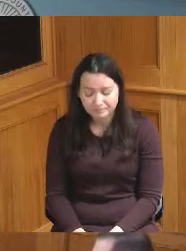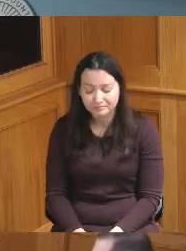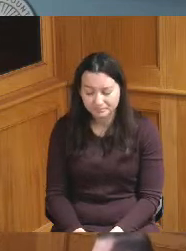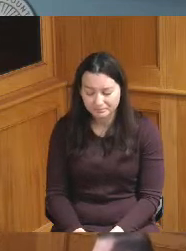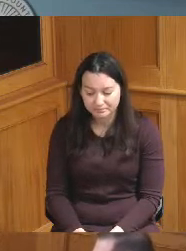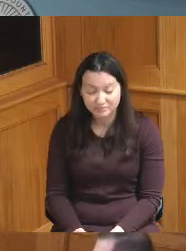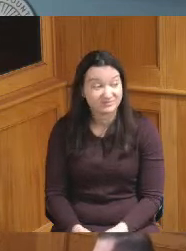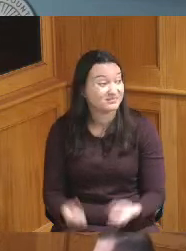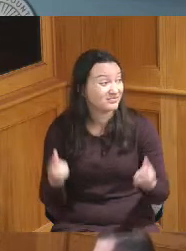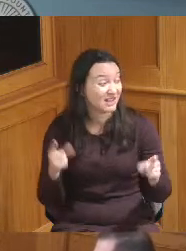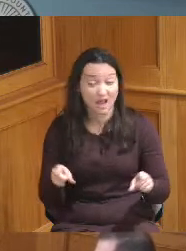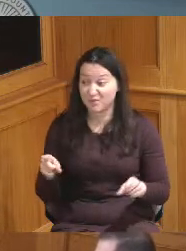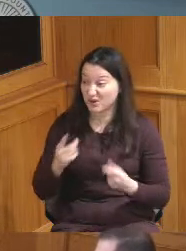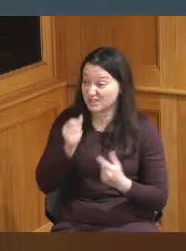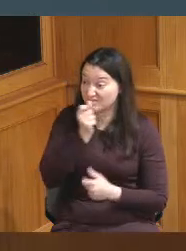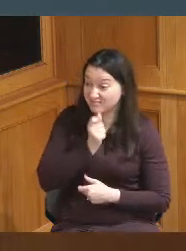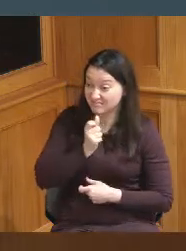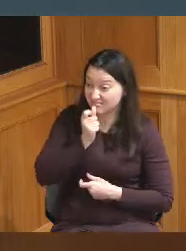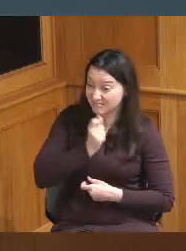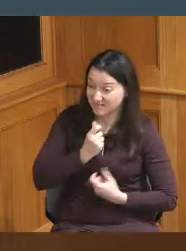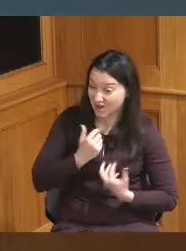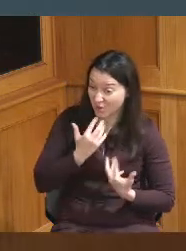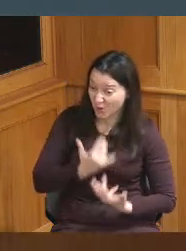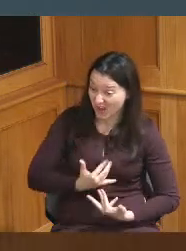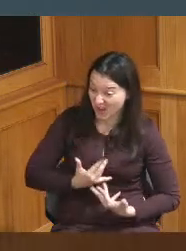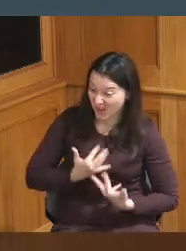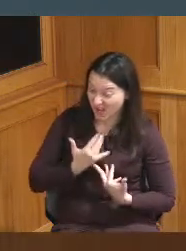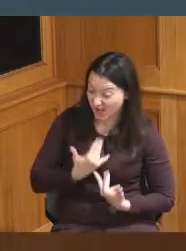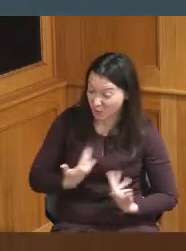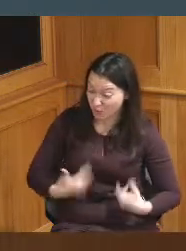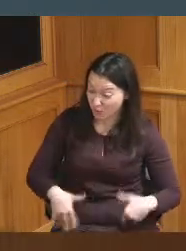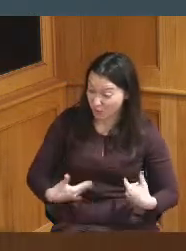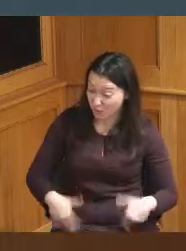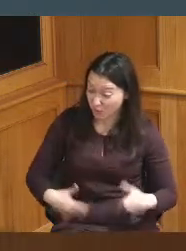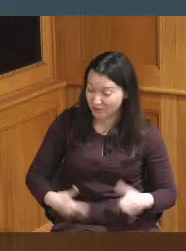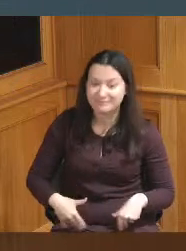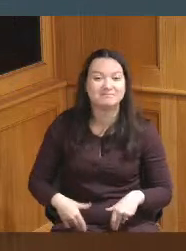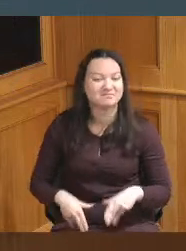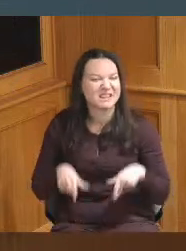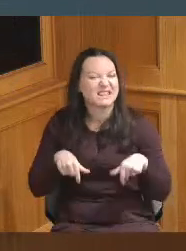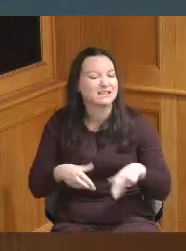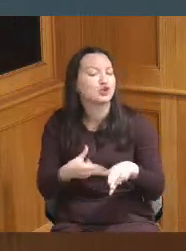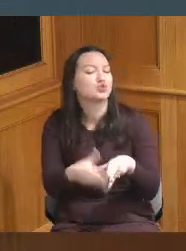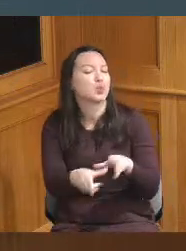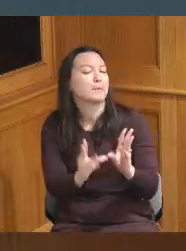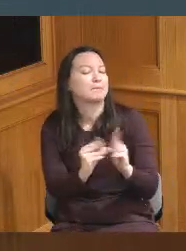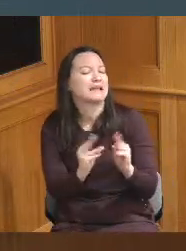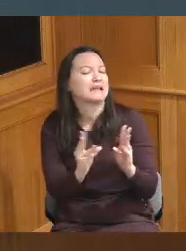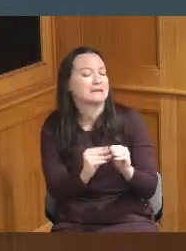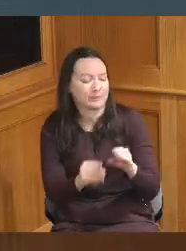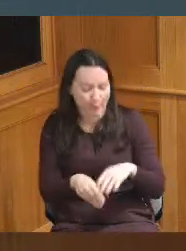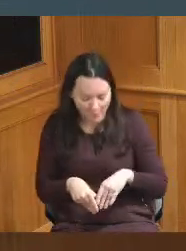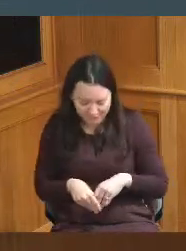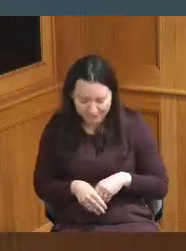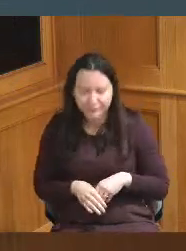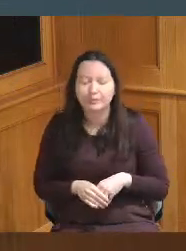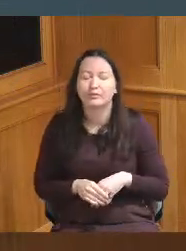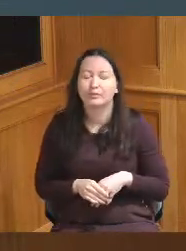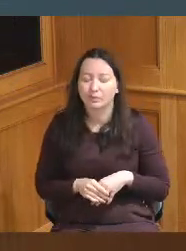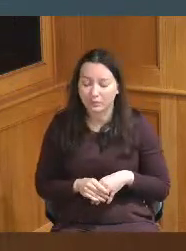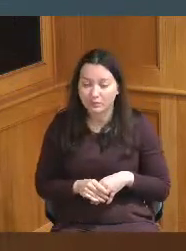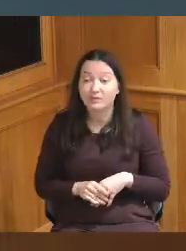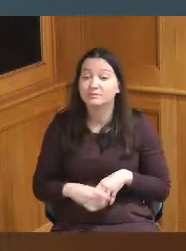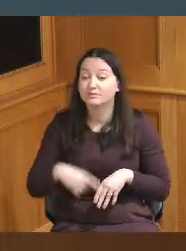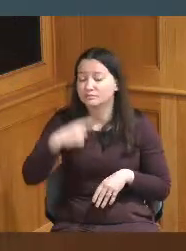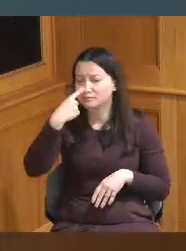The fact that you guys waited it out with us, really appreciate it. This is actually our shorter meetings, by the way. But I would like to have you all